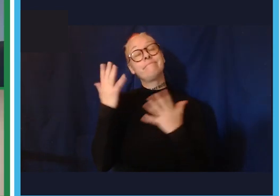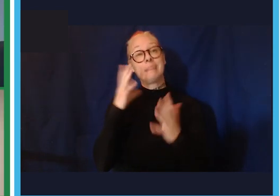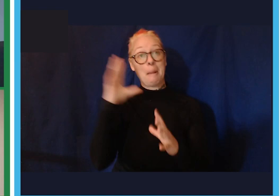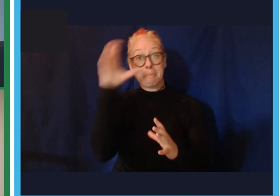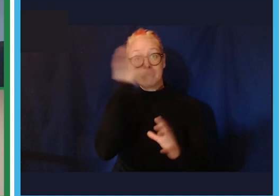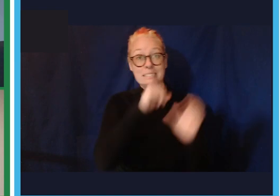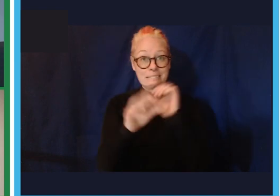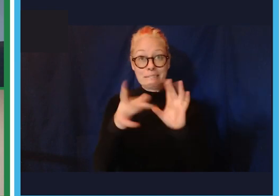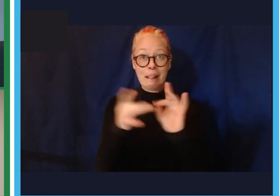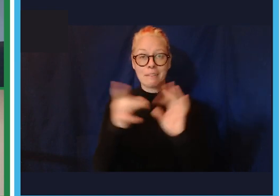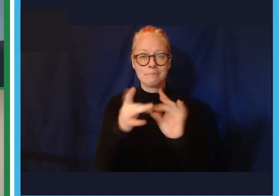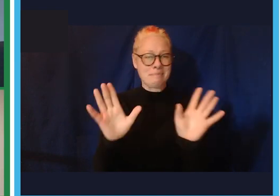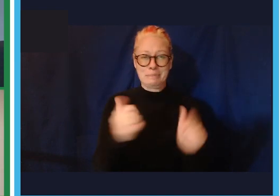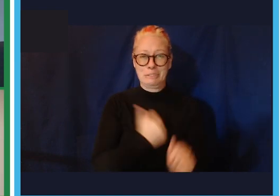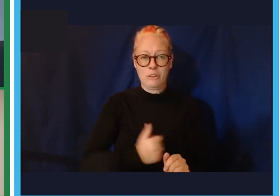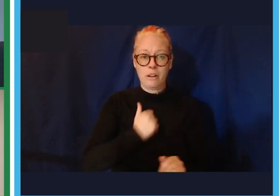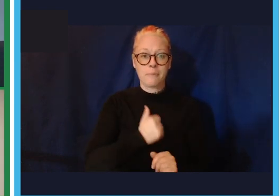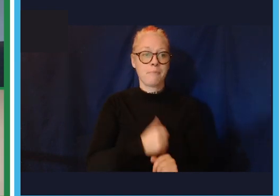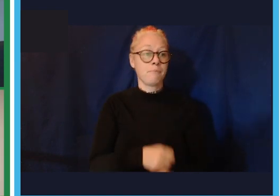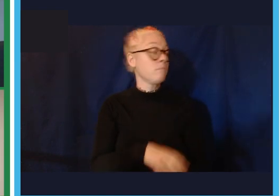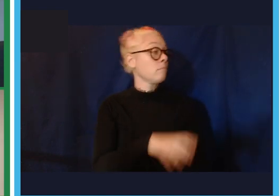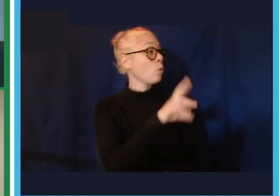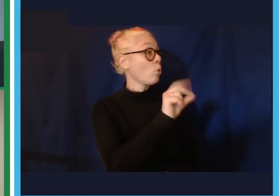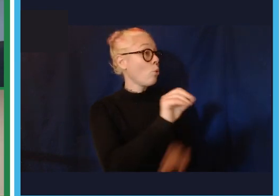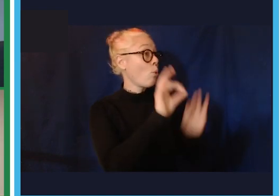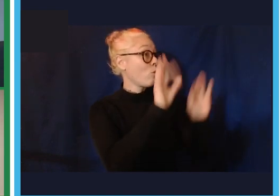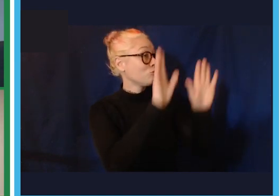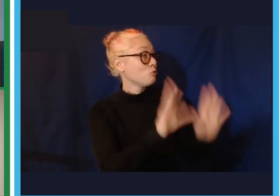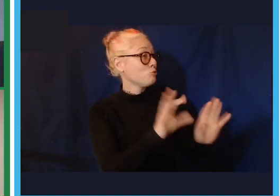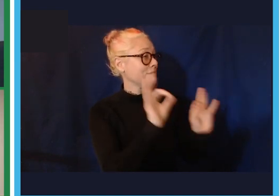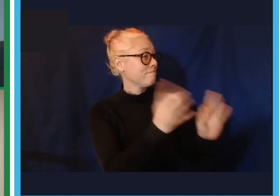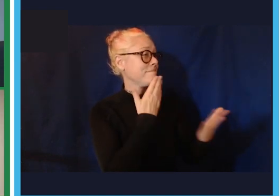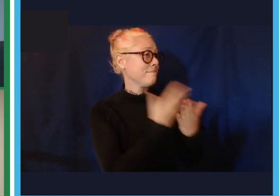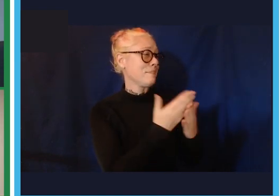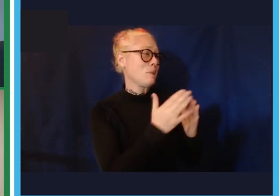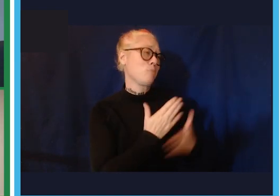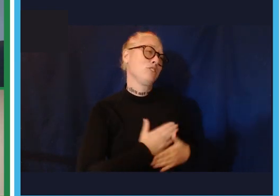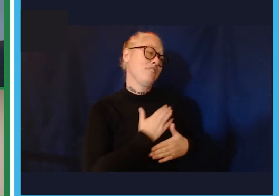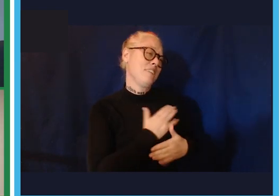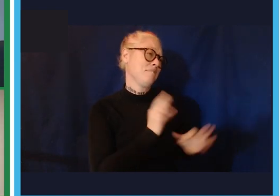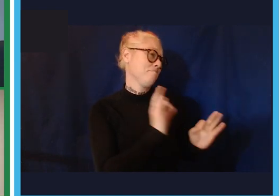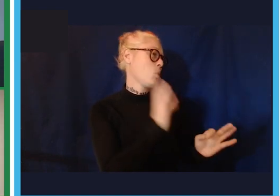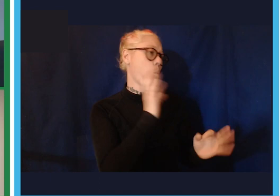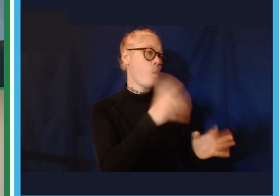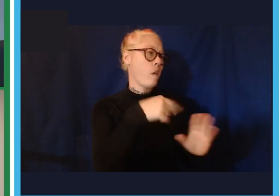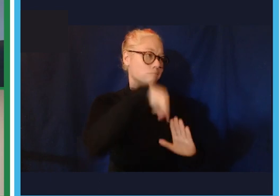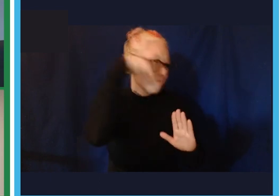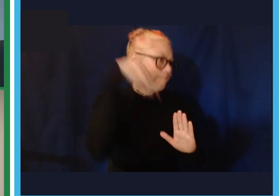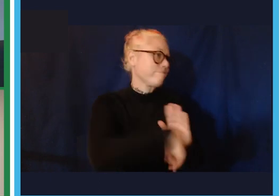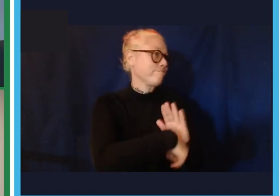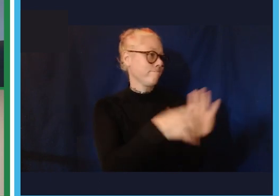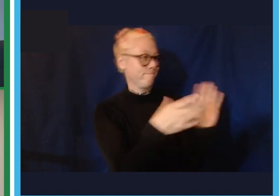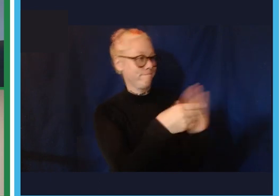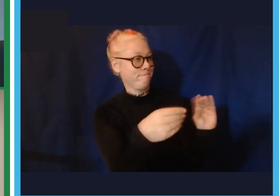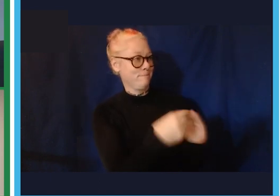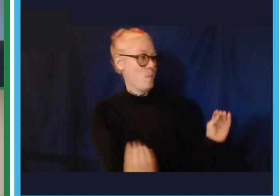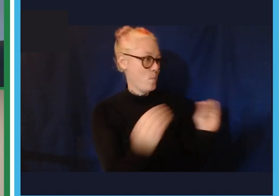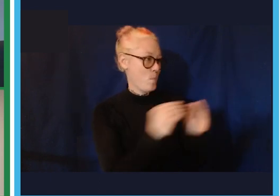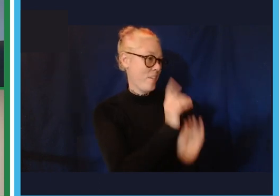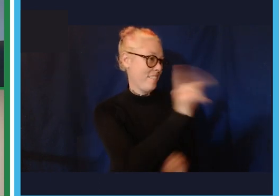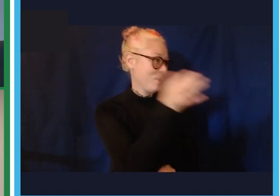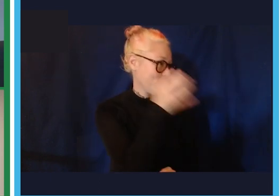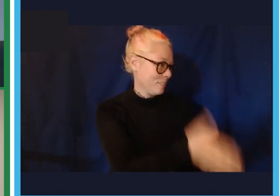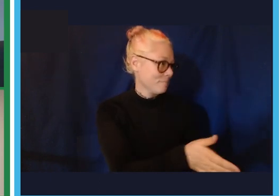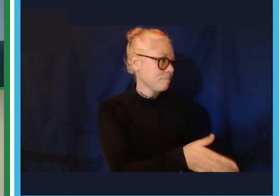Yeah, sorry, forgive me if I'm maybe not hitting all the markers you laid down. Yeah, that's great. No, that's great. Thank you, Graham.